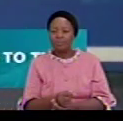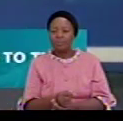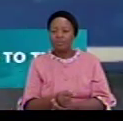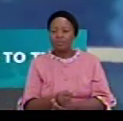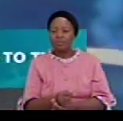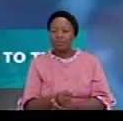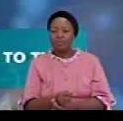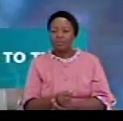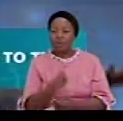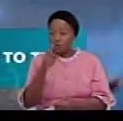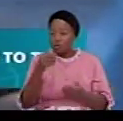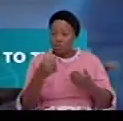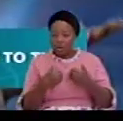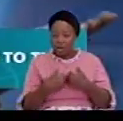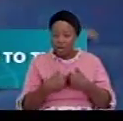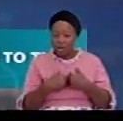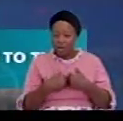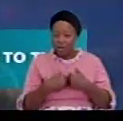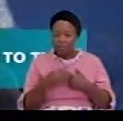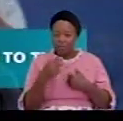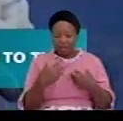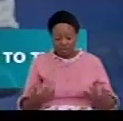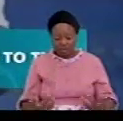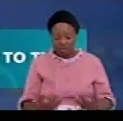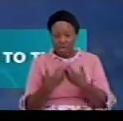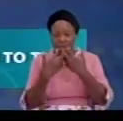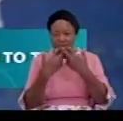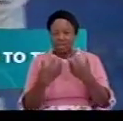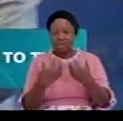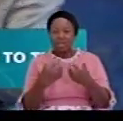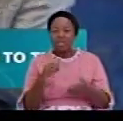You have a challenge, he wants to operate you.